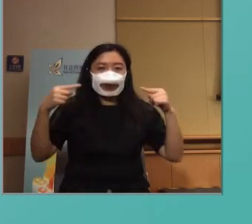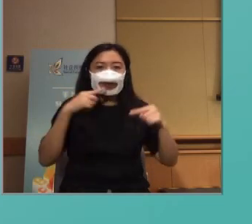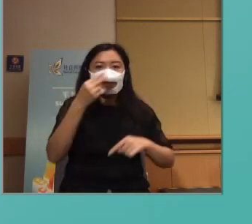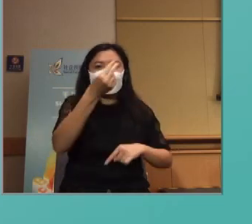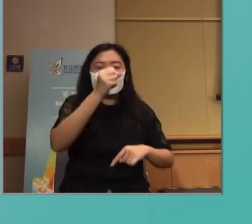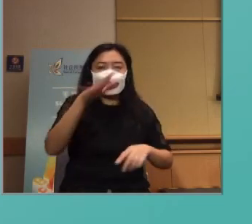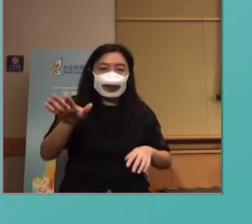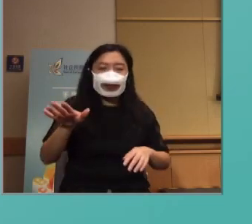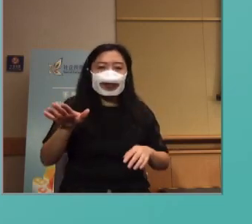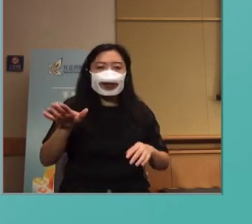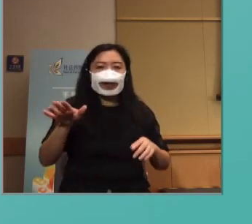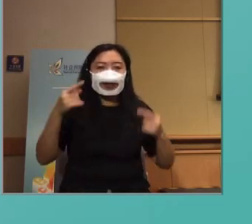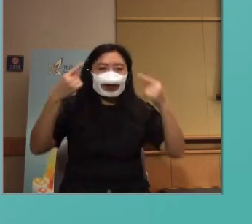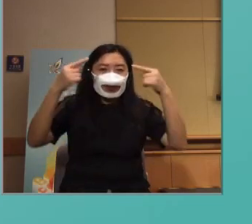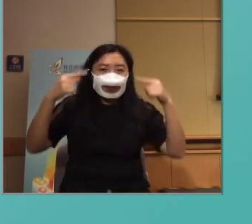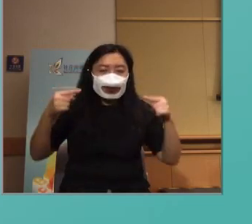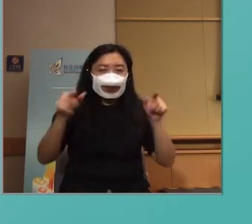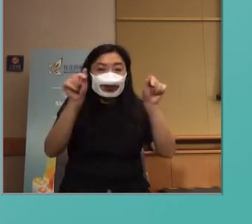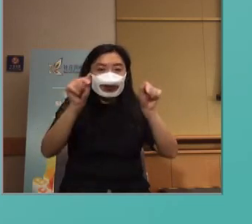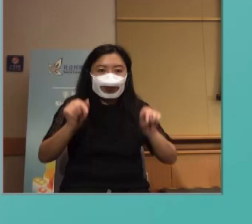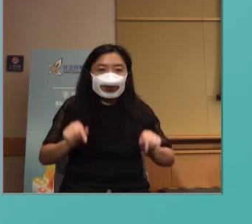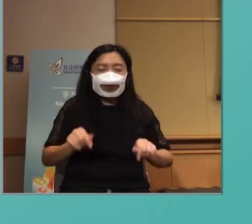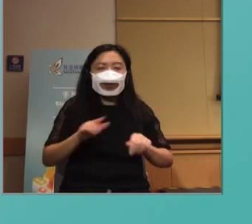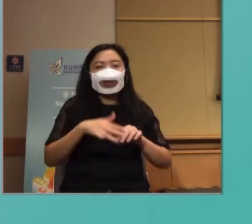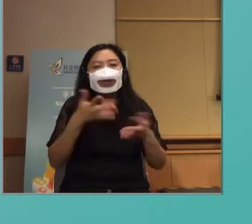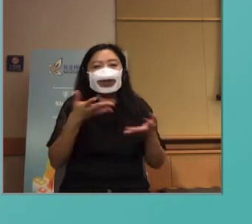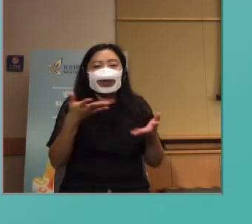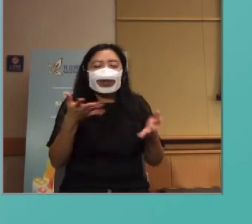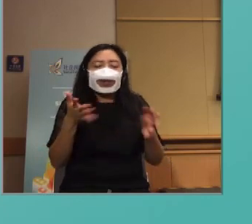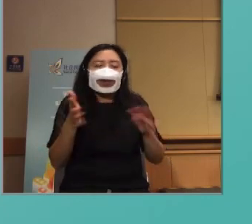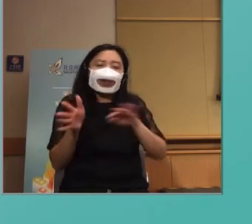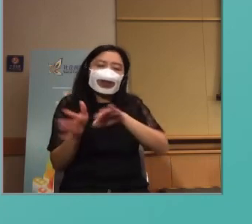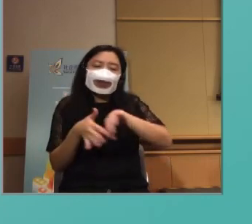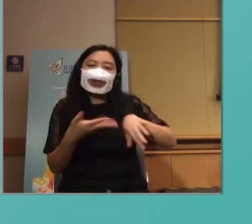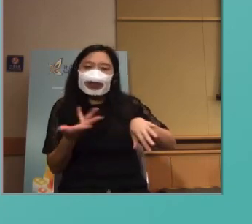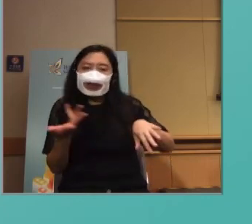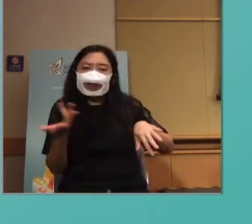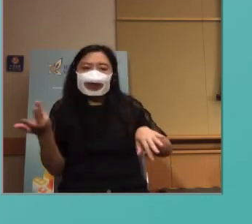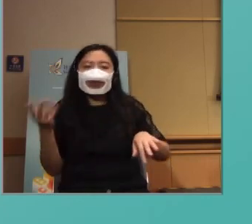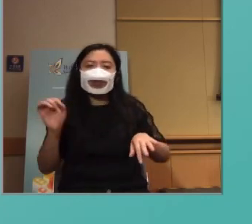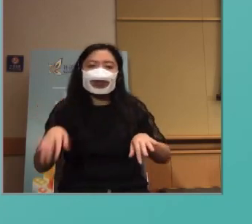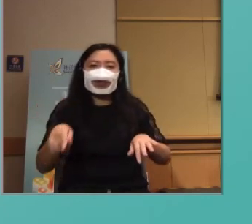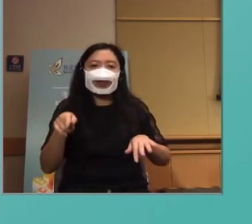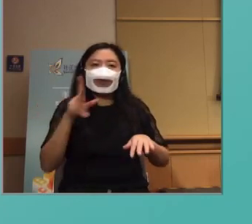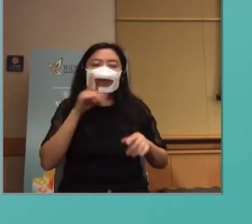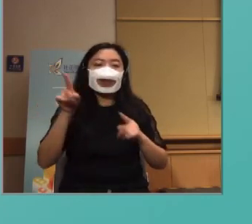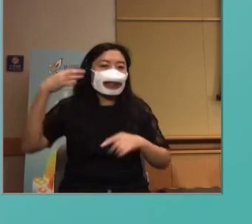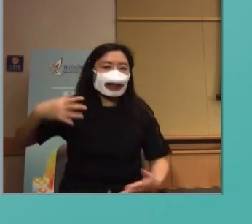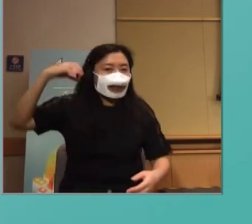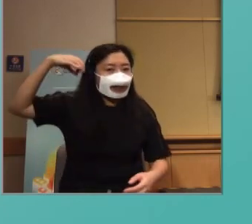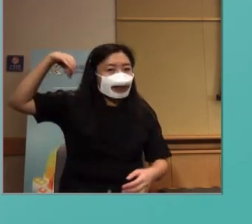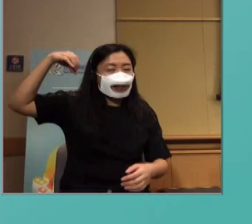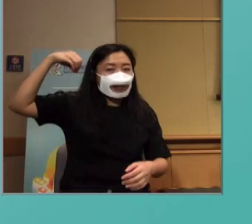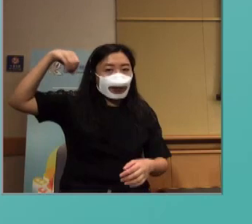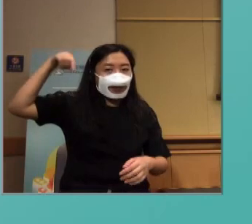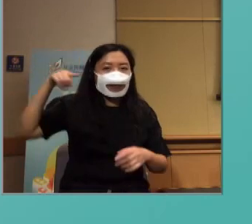This is another thing. Like, I believe the music in the TikTok generation is only going to make songs shorter and shorter. So I foresee that one day songs are just going to